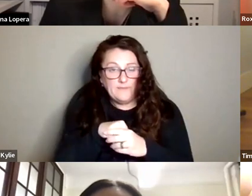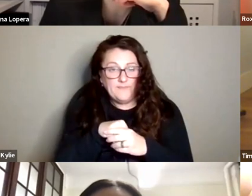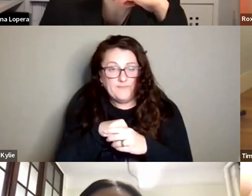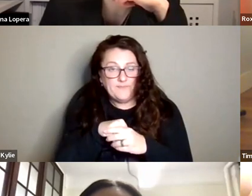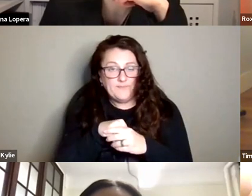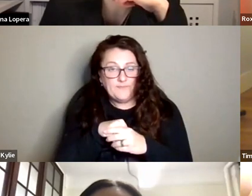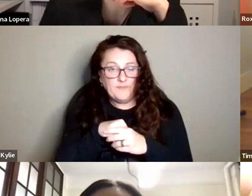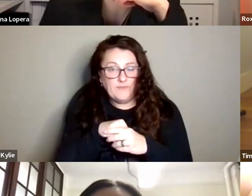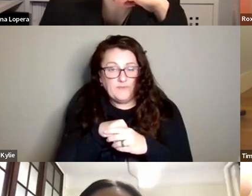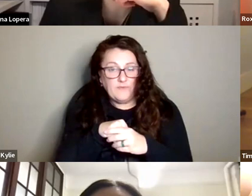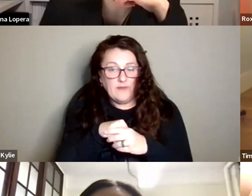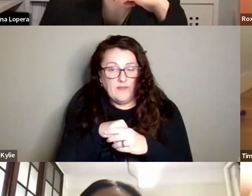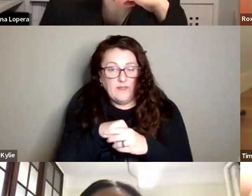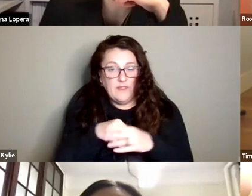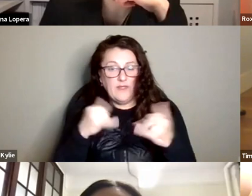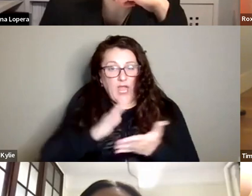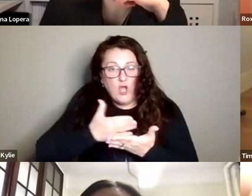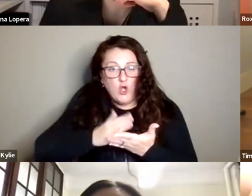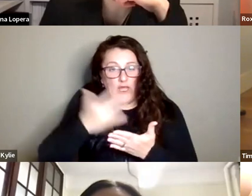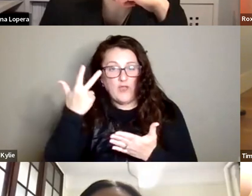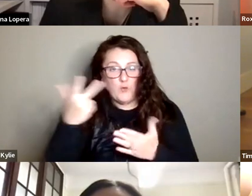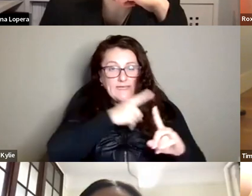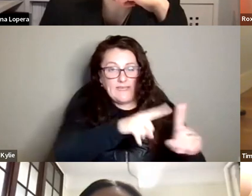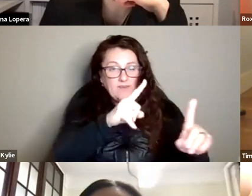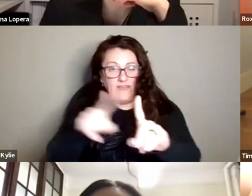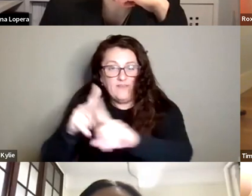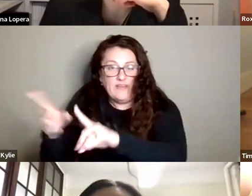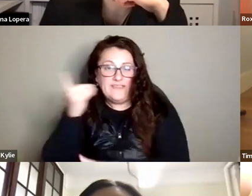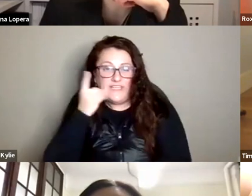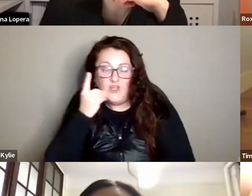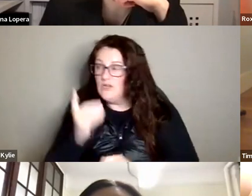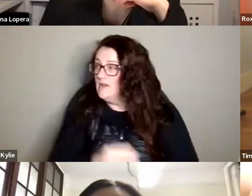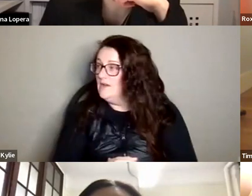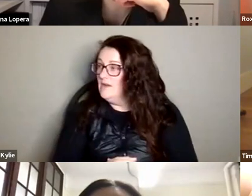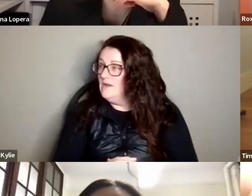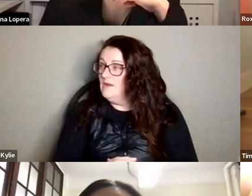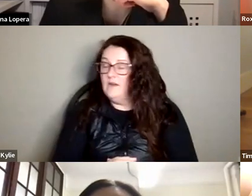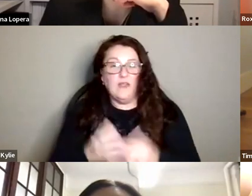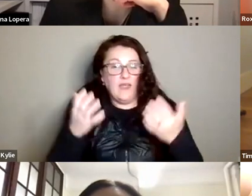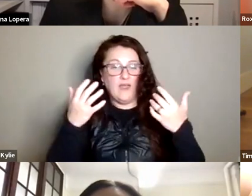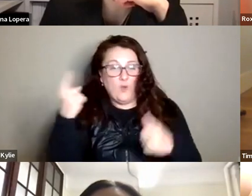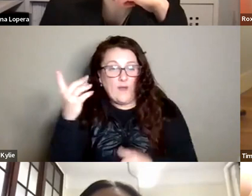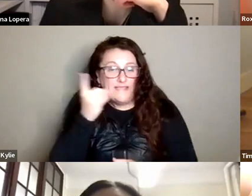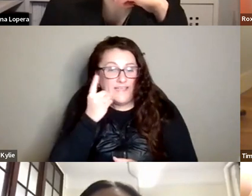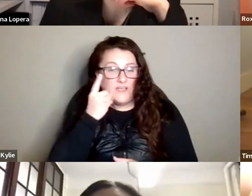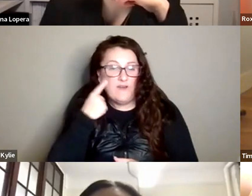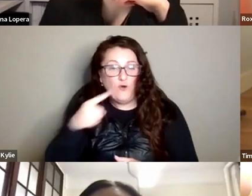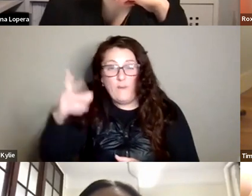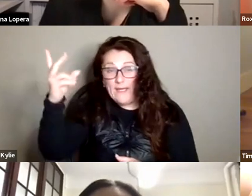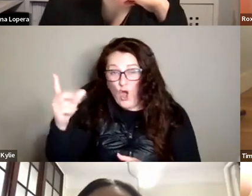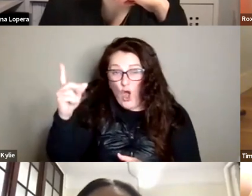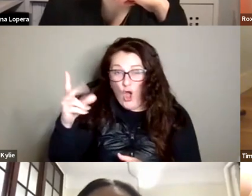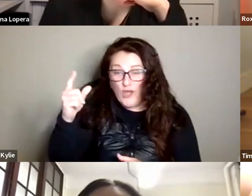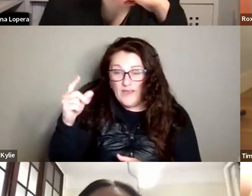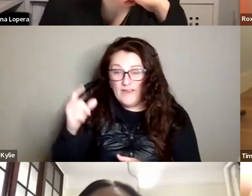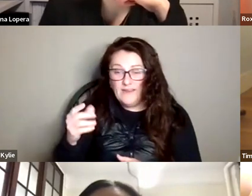of a mess right now because I'm cooking three different dinners while I'm trying to do this, and one of the dinners is for my dog, who it